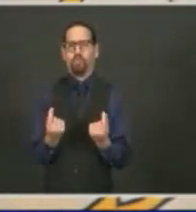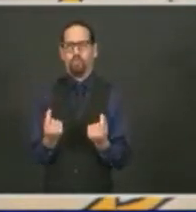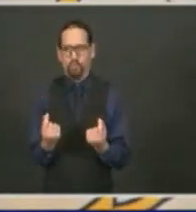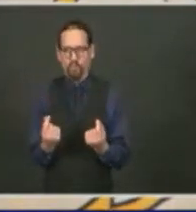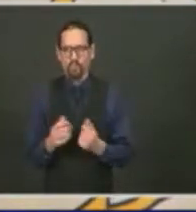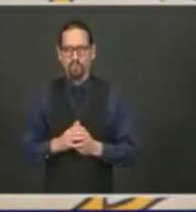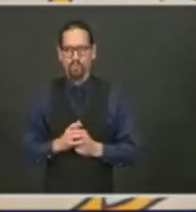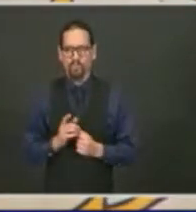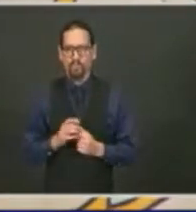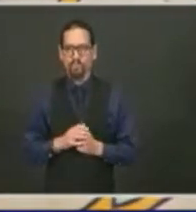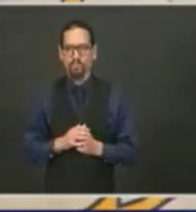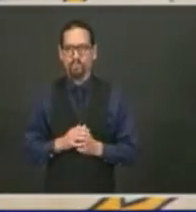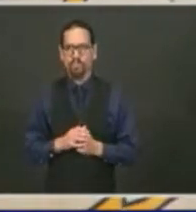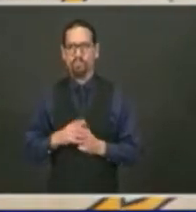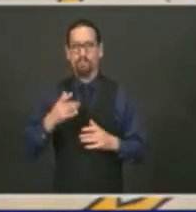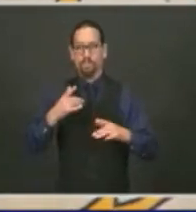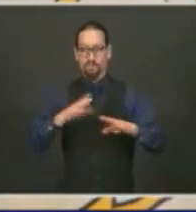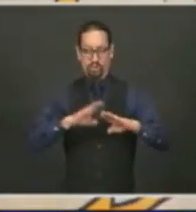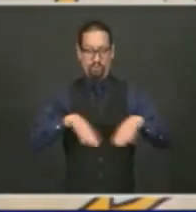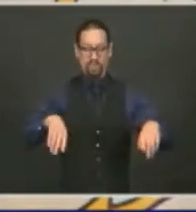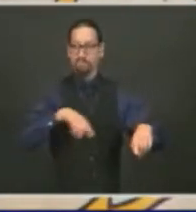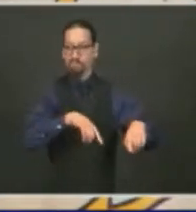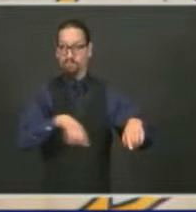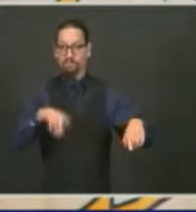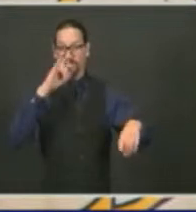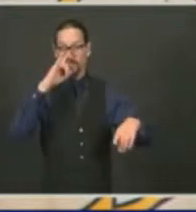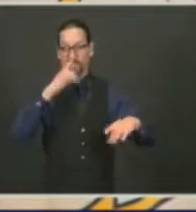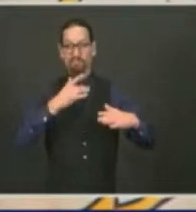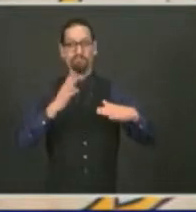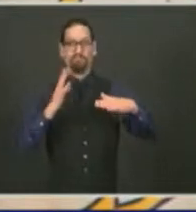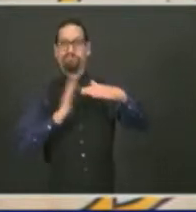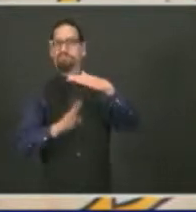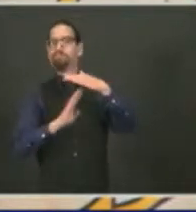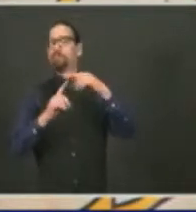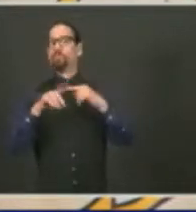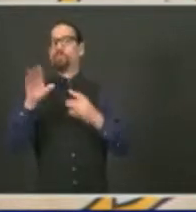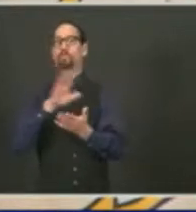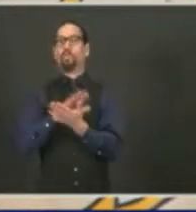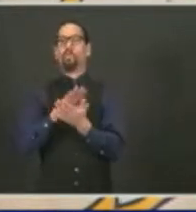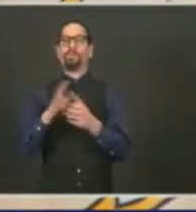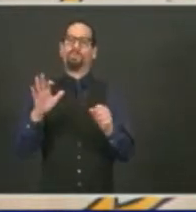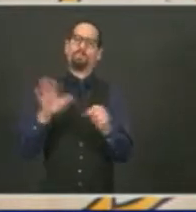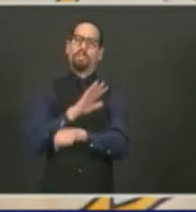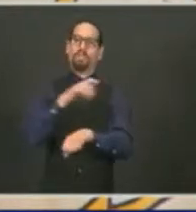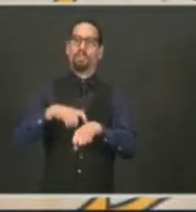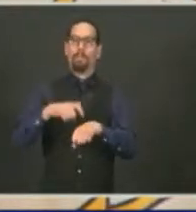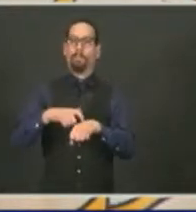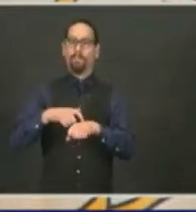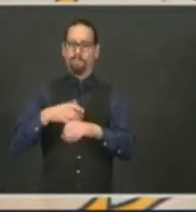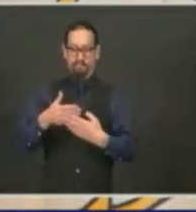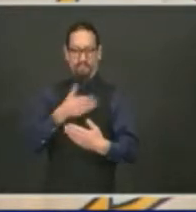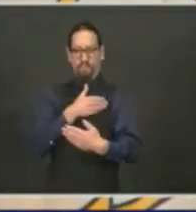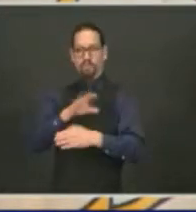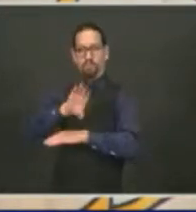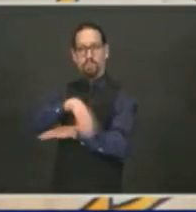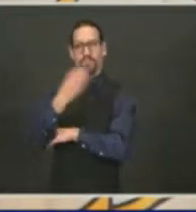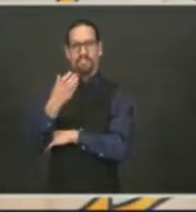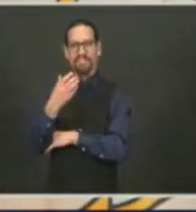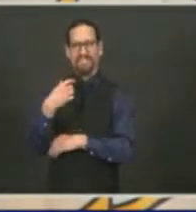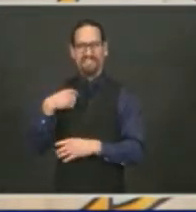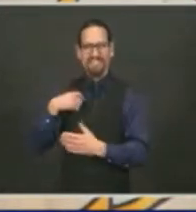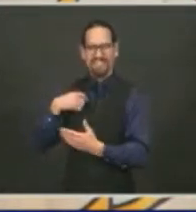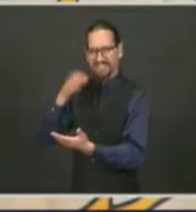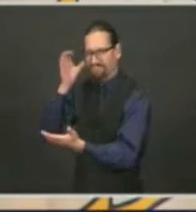having the kids in school full time for the week of Christmas. So yeah, we listened to them. By the way, we've been listening to them the whole time, right? We have